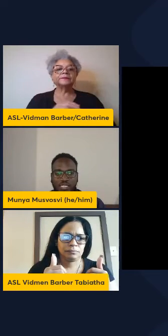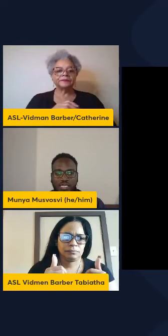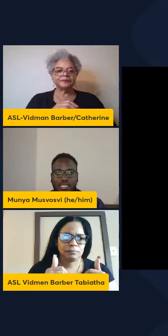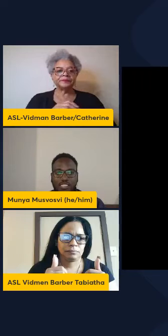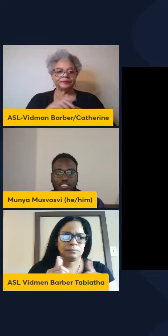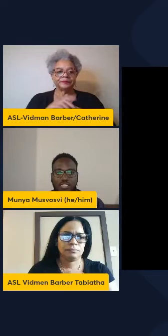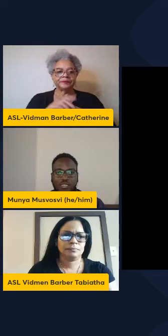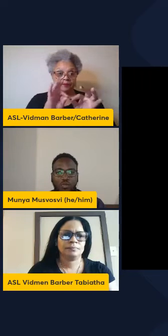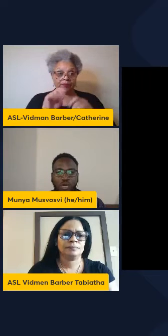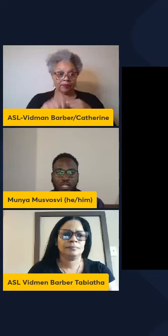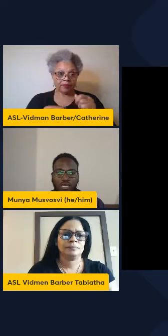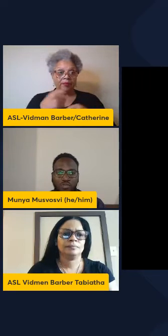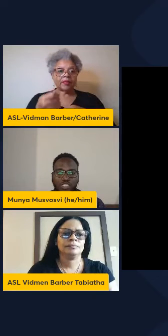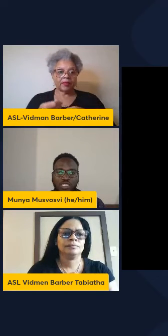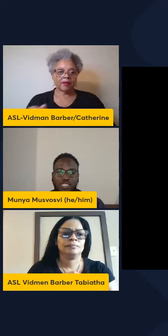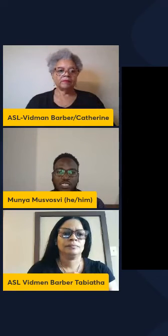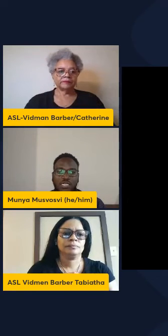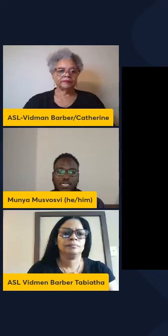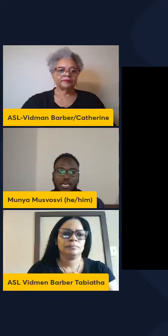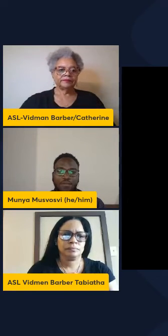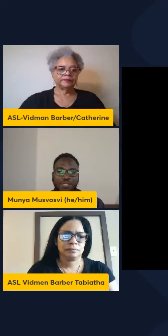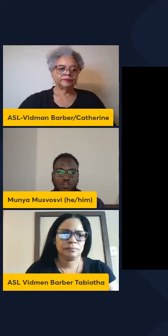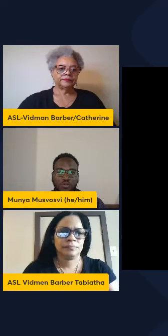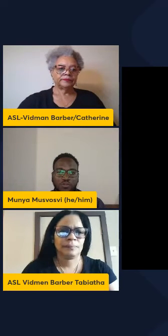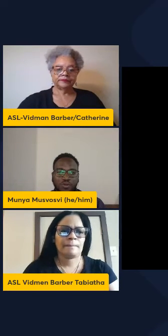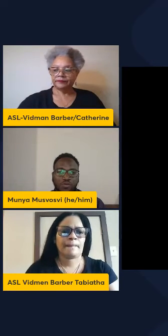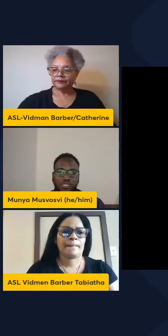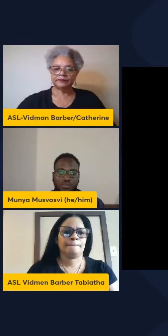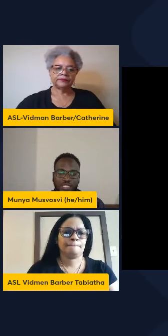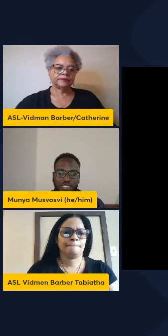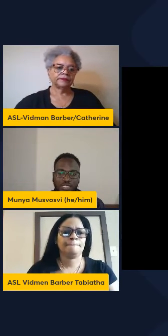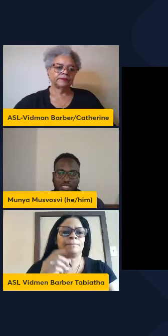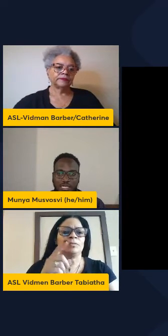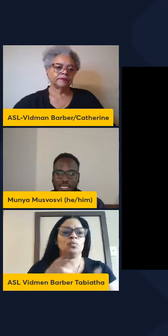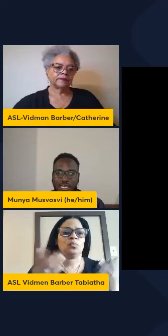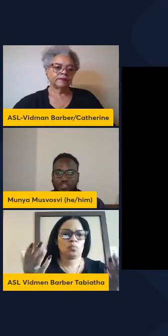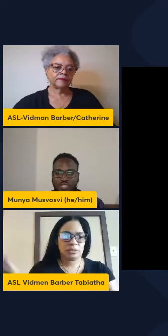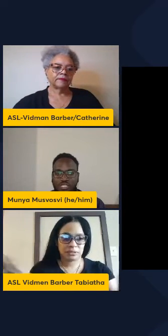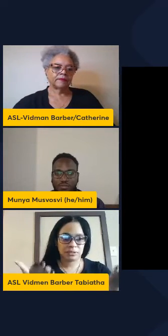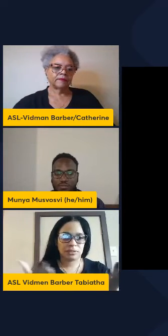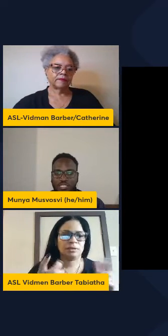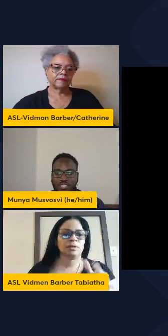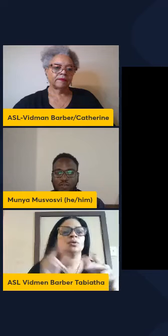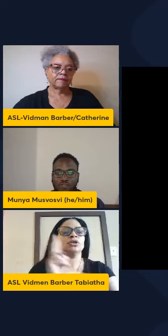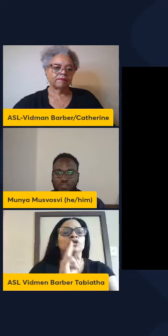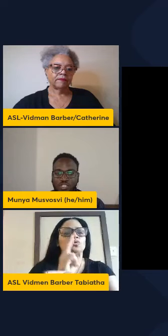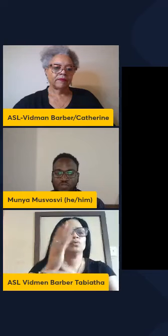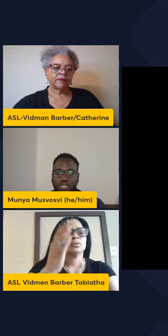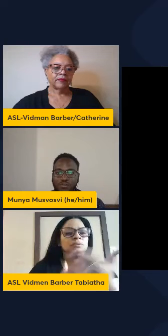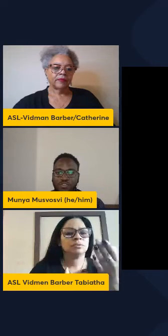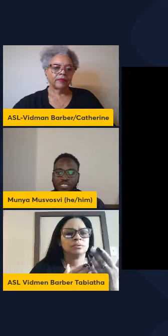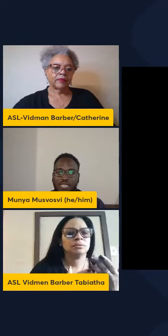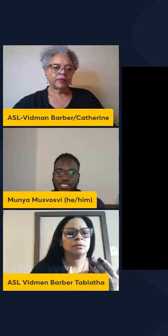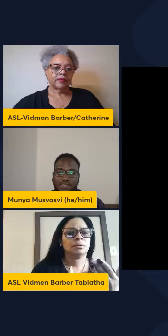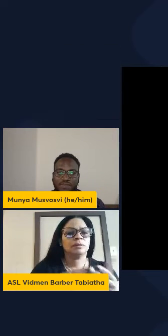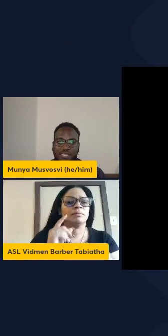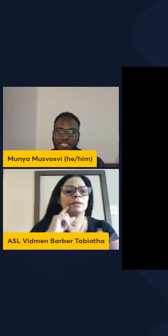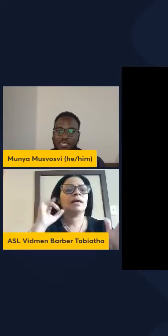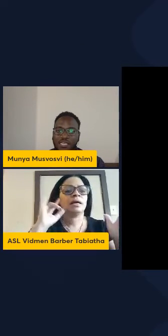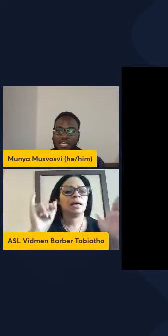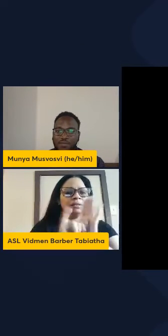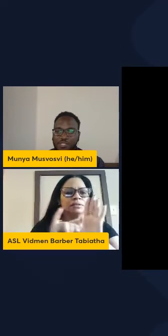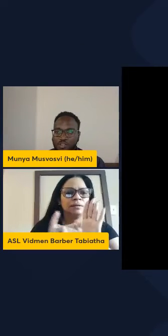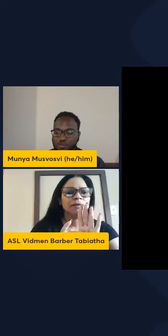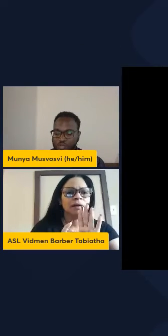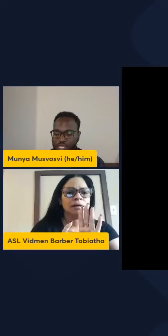this was a cluster, the well in which the epitope was present and using some deconvolution we're able to then identify